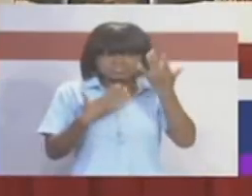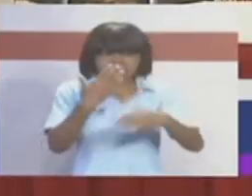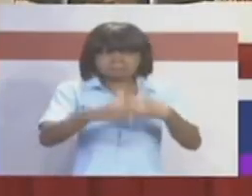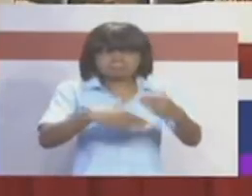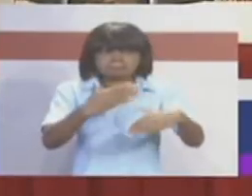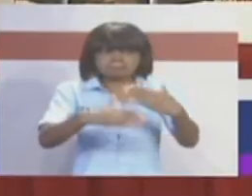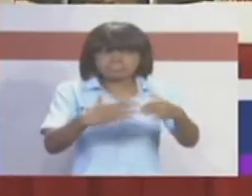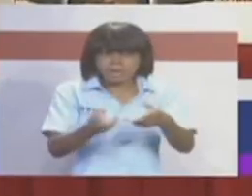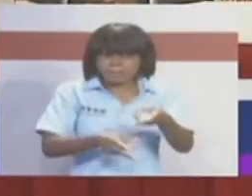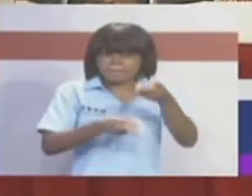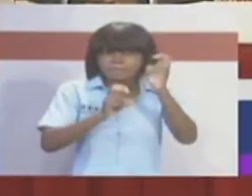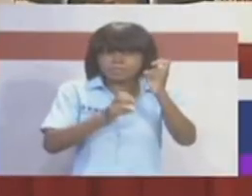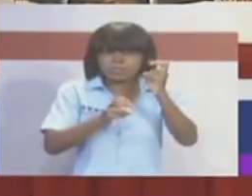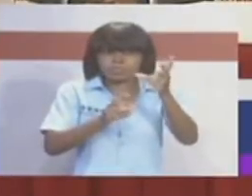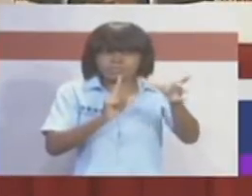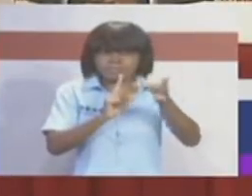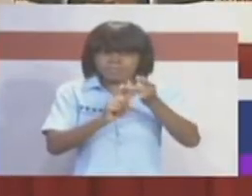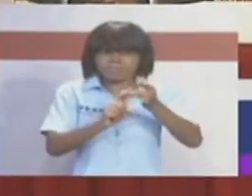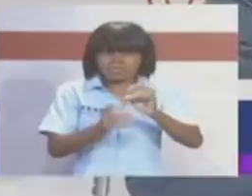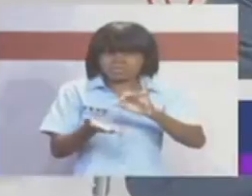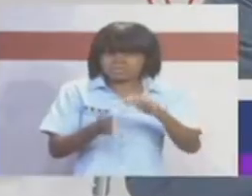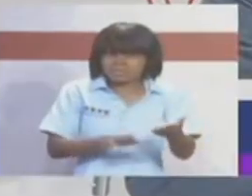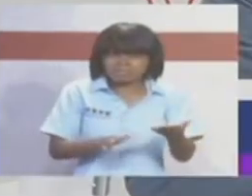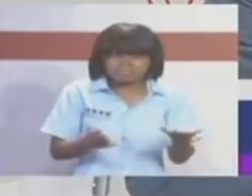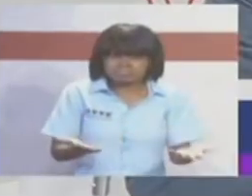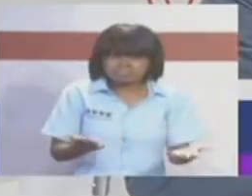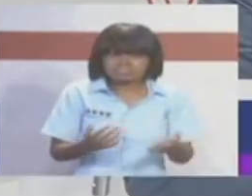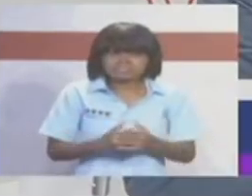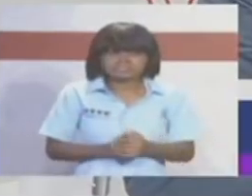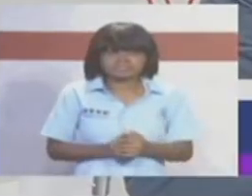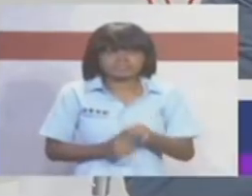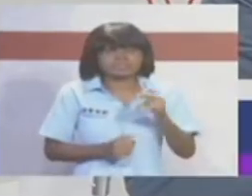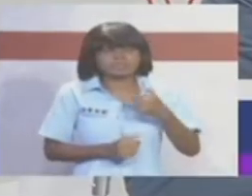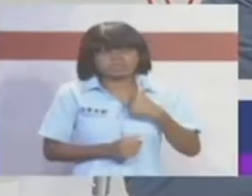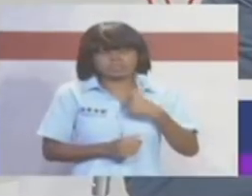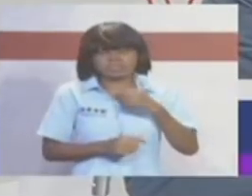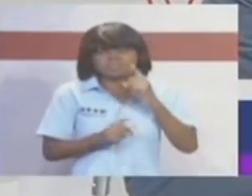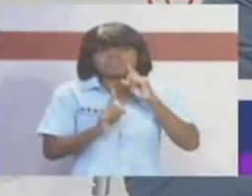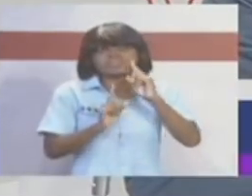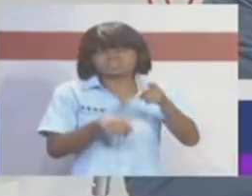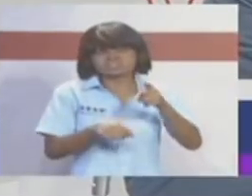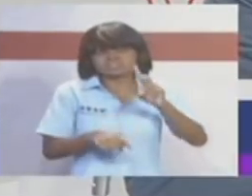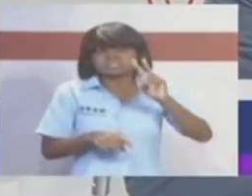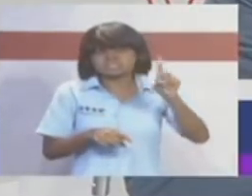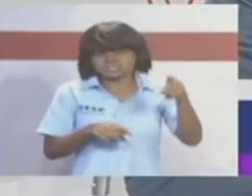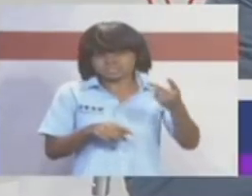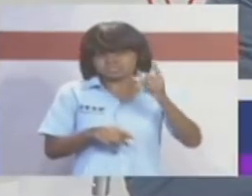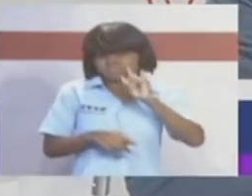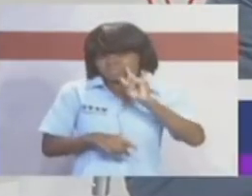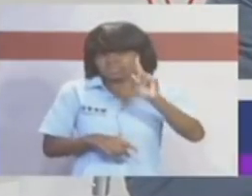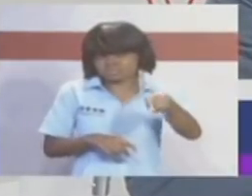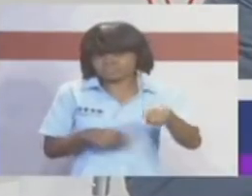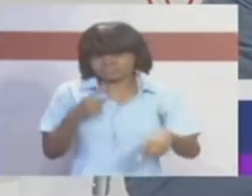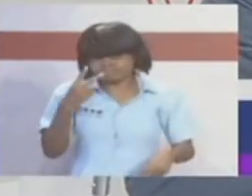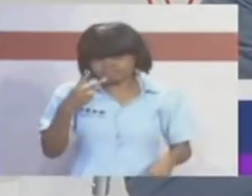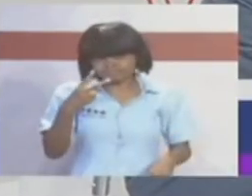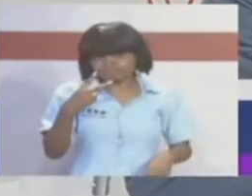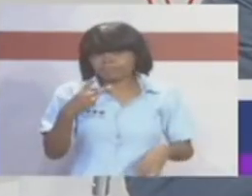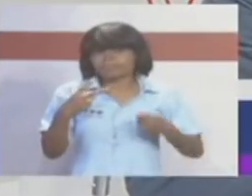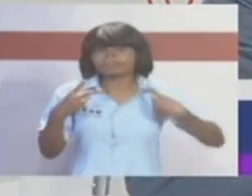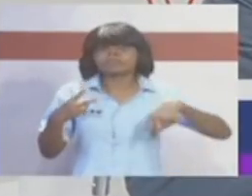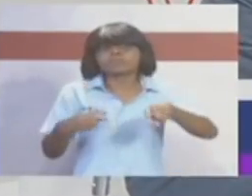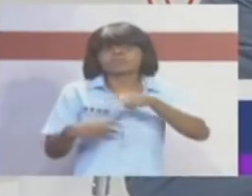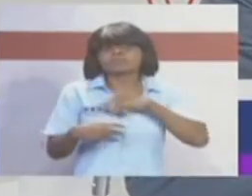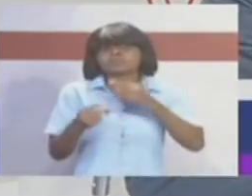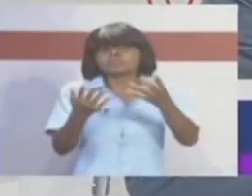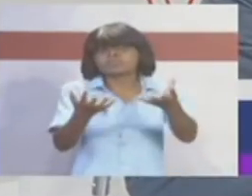Okay, thank you for the two questions. I'll go backwards and answer the second one first. So, as we had promised, we said we'd want to try to update that particular